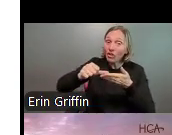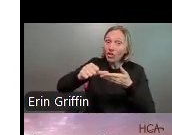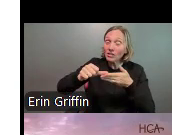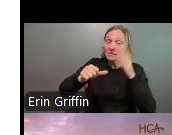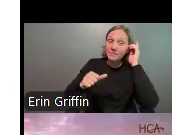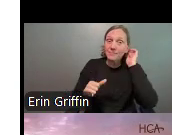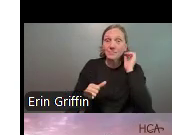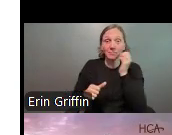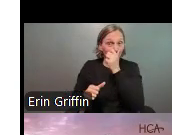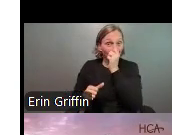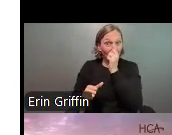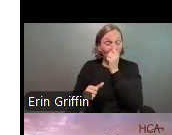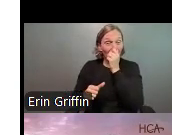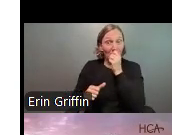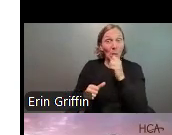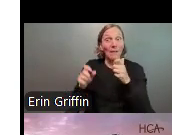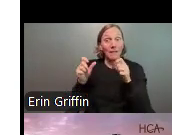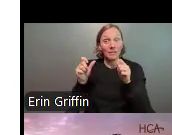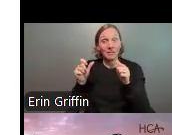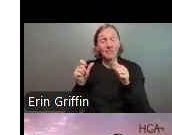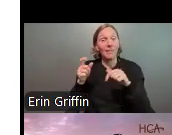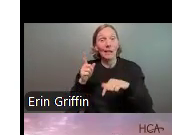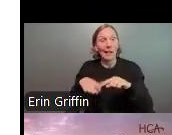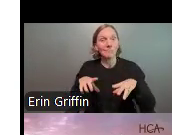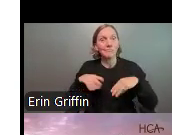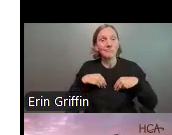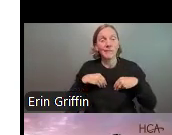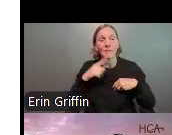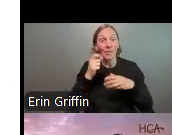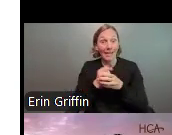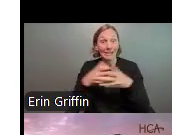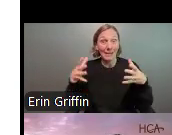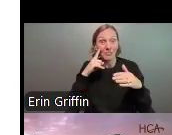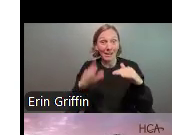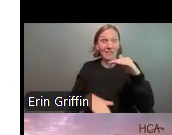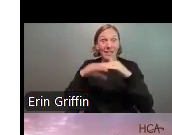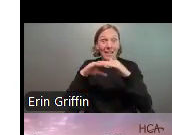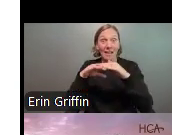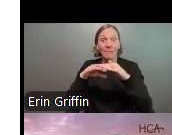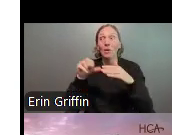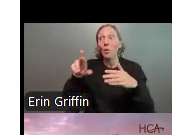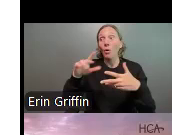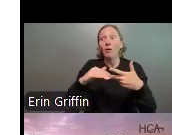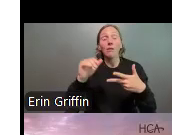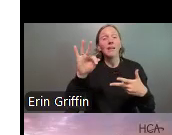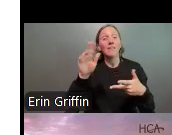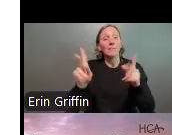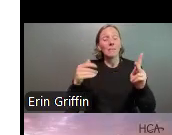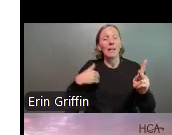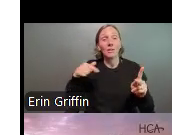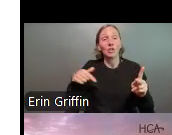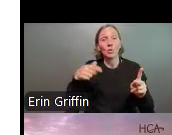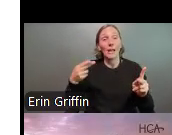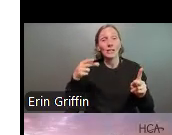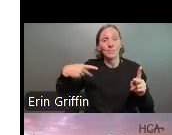to enroll in Apple Health expansion due to the cap, or if individuals have a QHP, qualified health plan through health